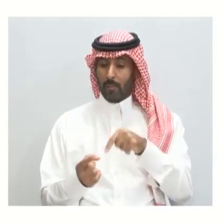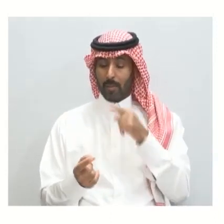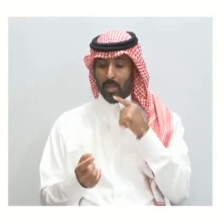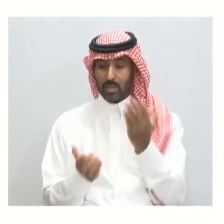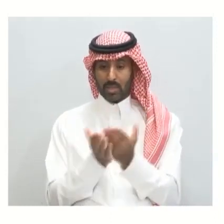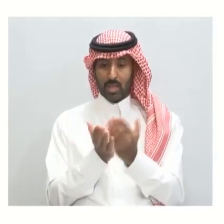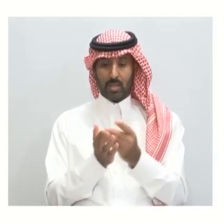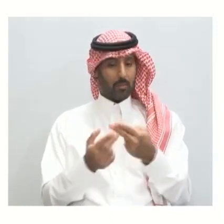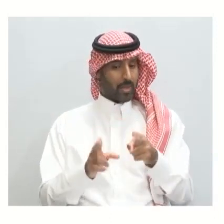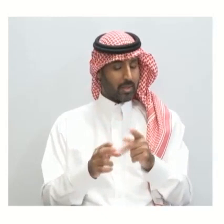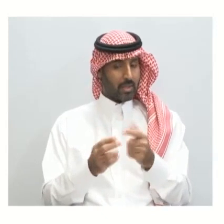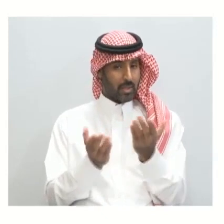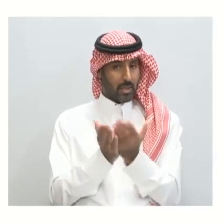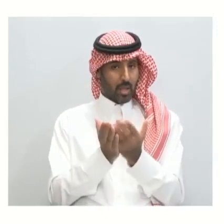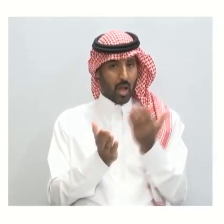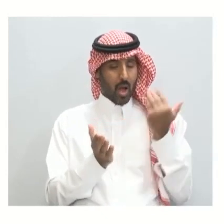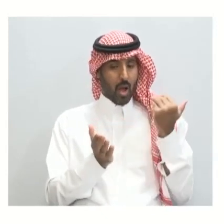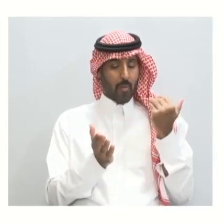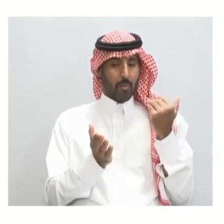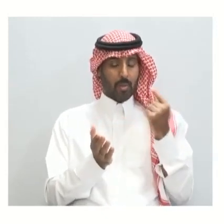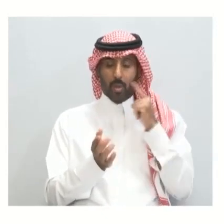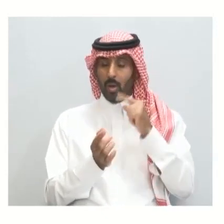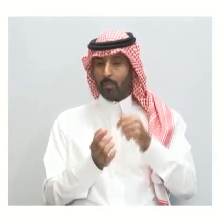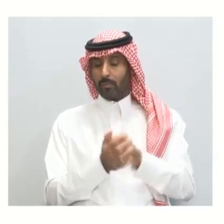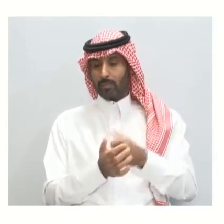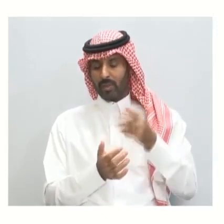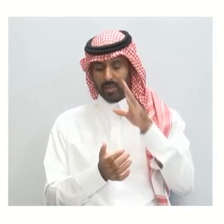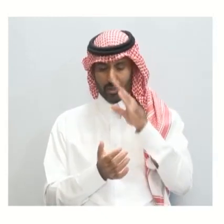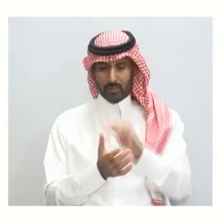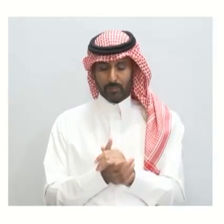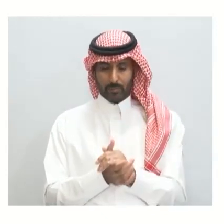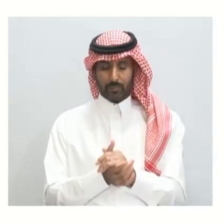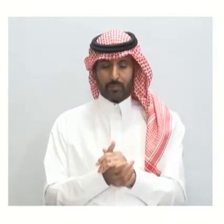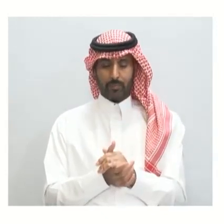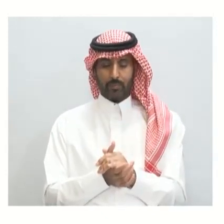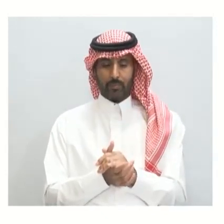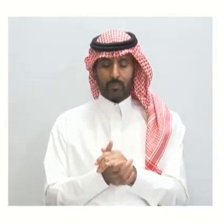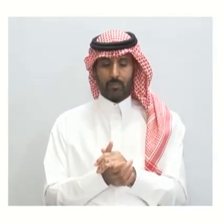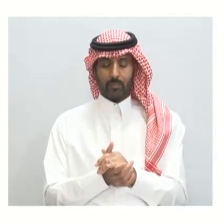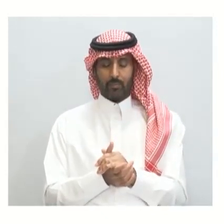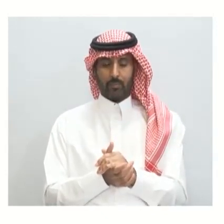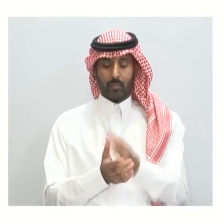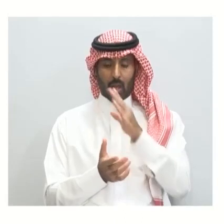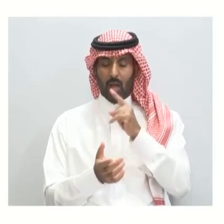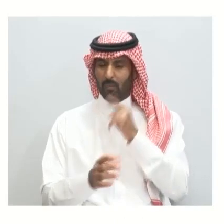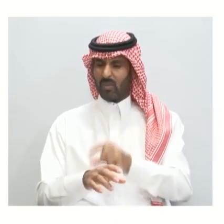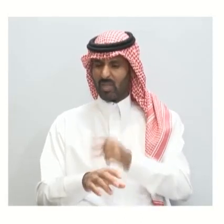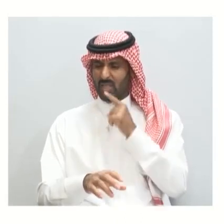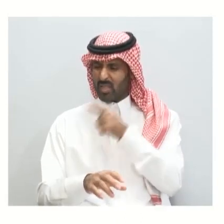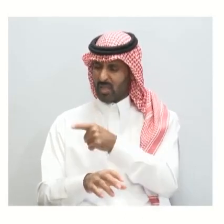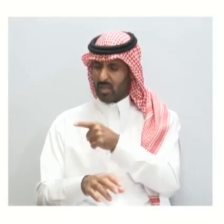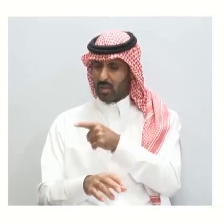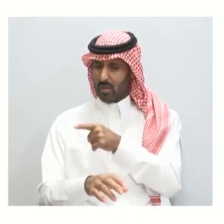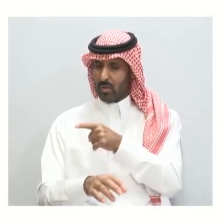exams Monday, so here we can say since Monday. And we have he has been sick 4 days, we